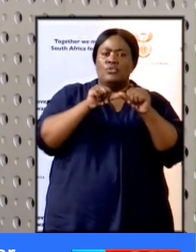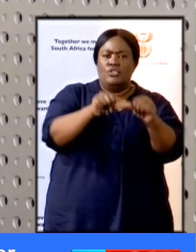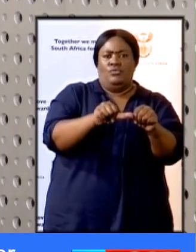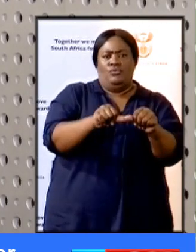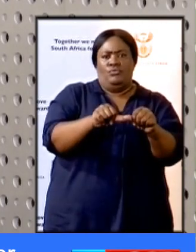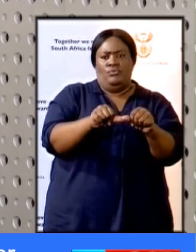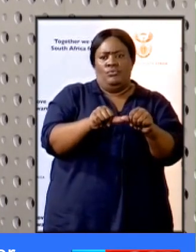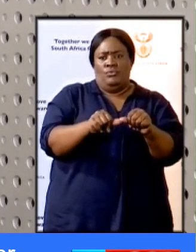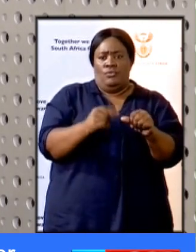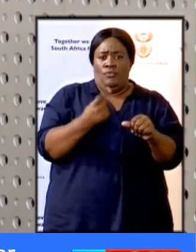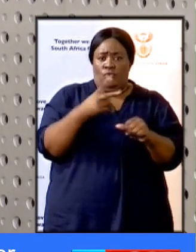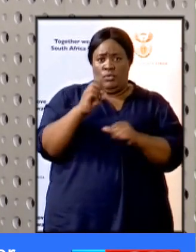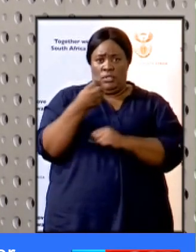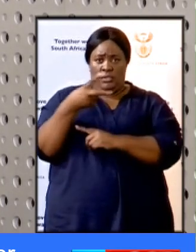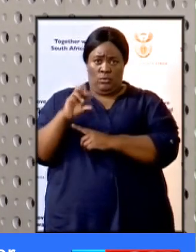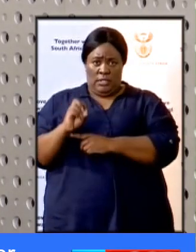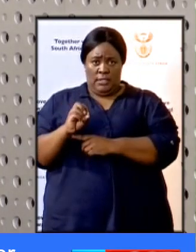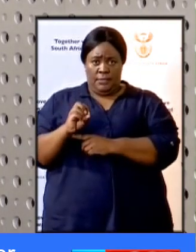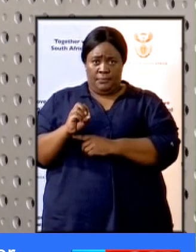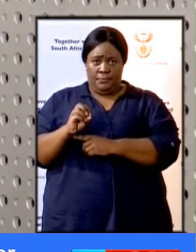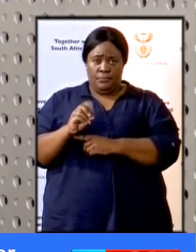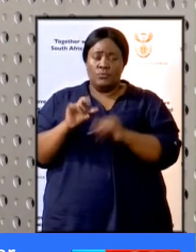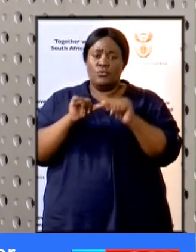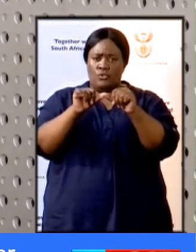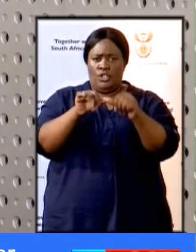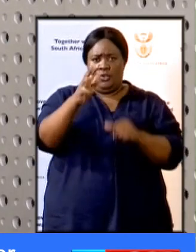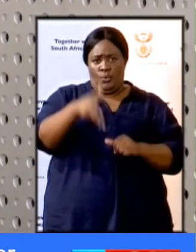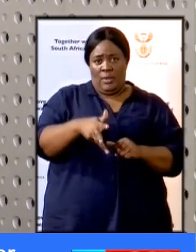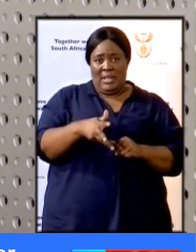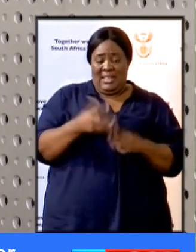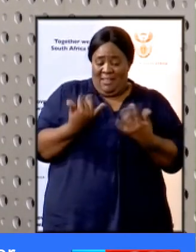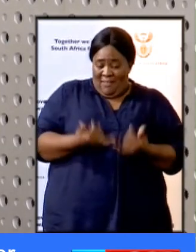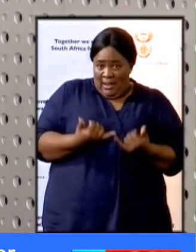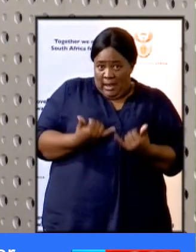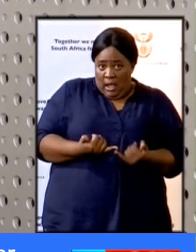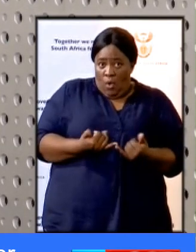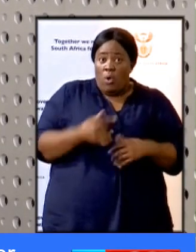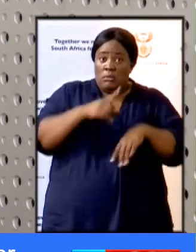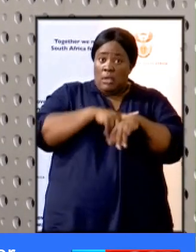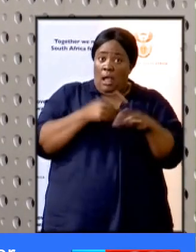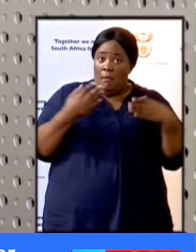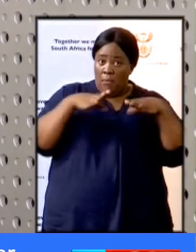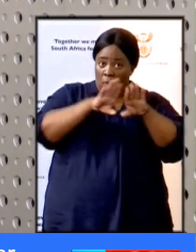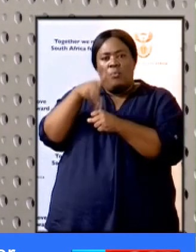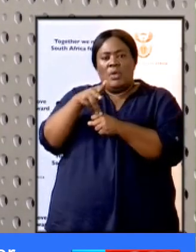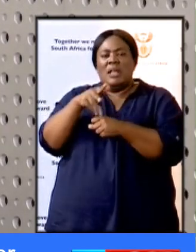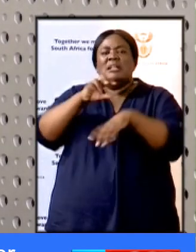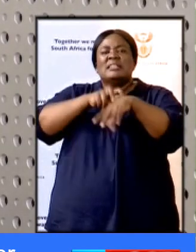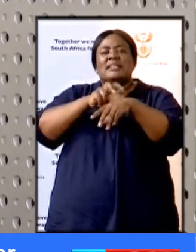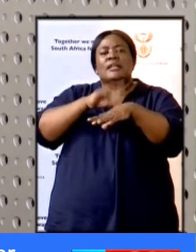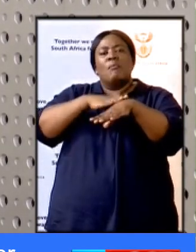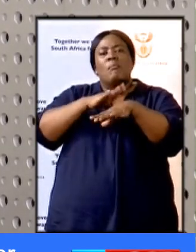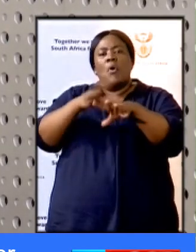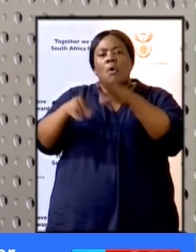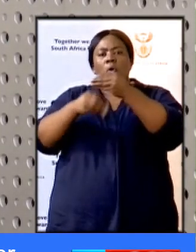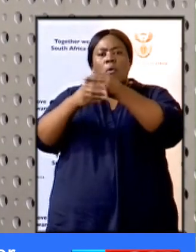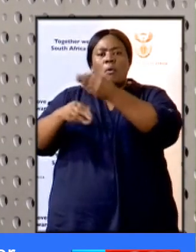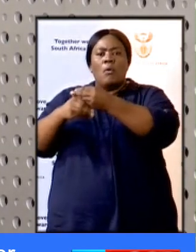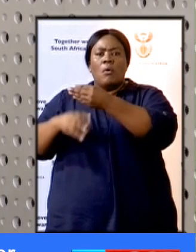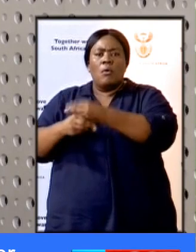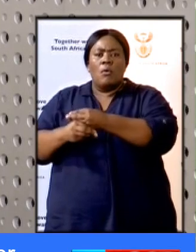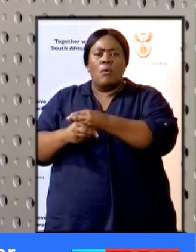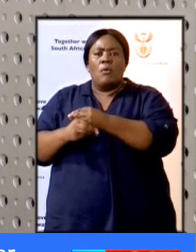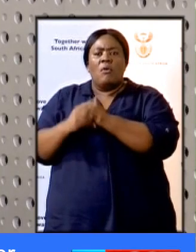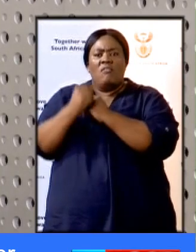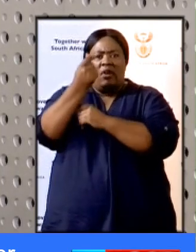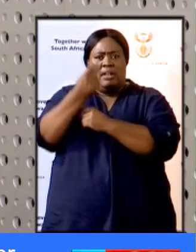academic year is underway, even now during the lockdown, to maintain allowances for students while